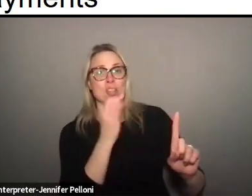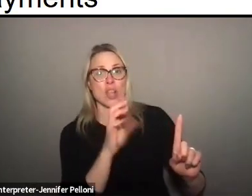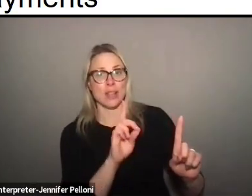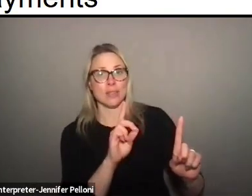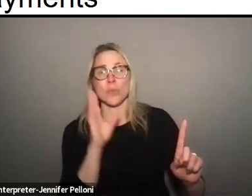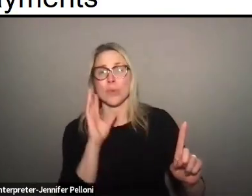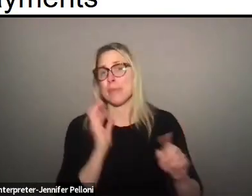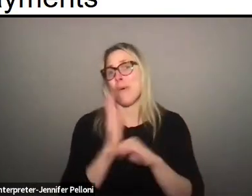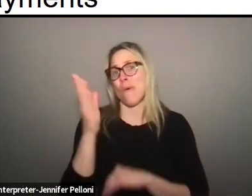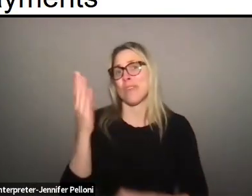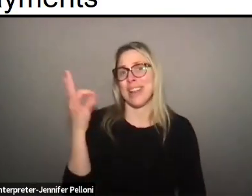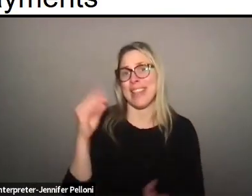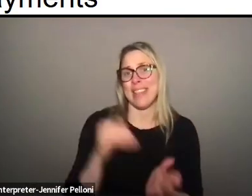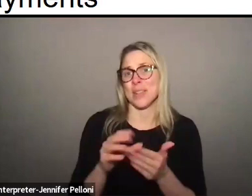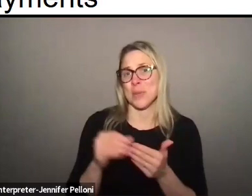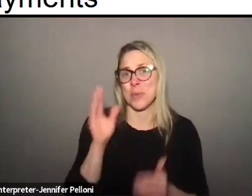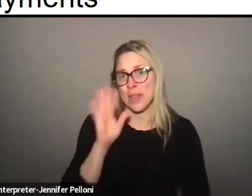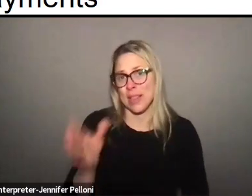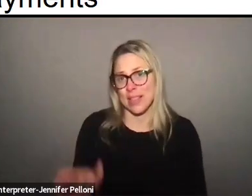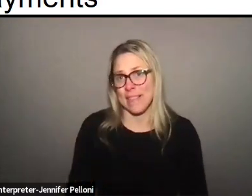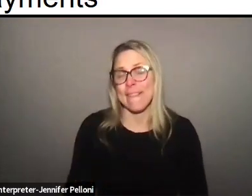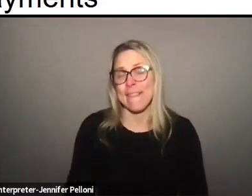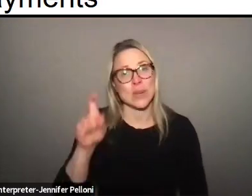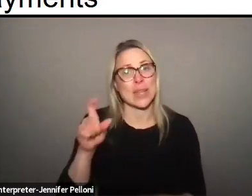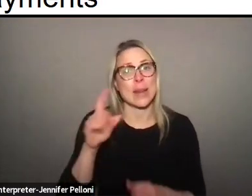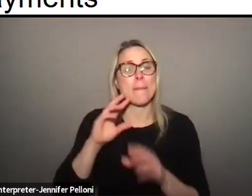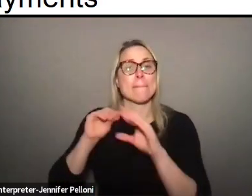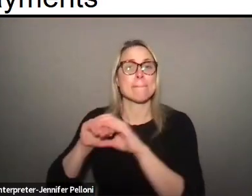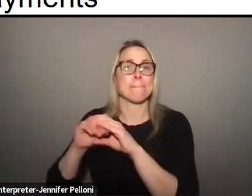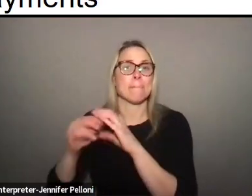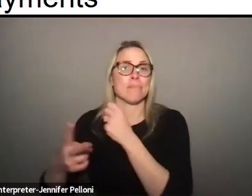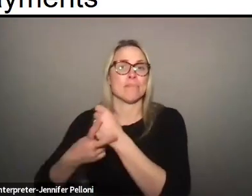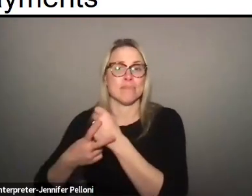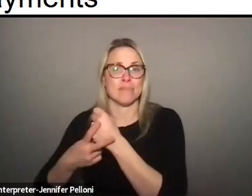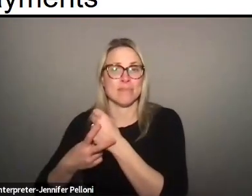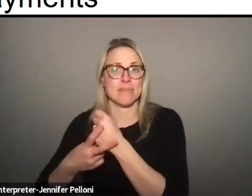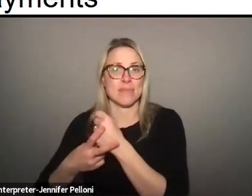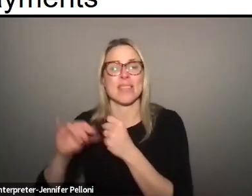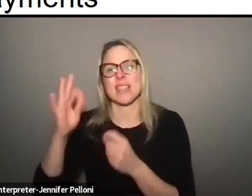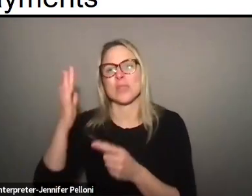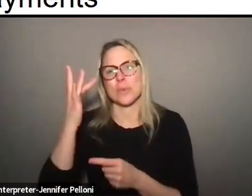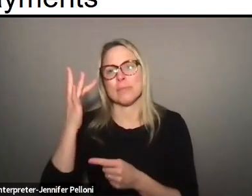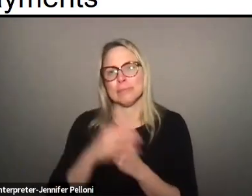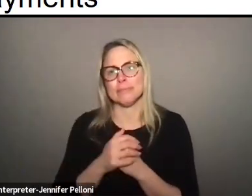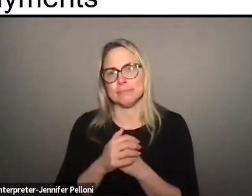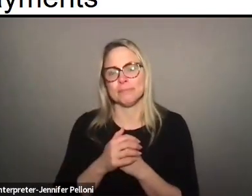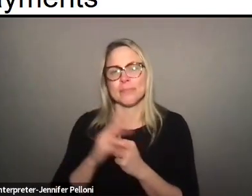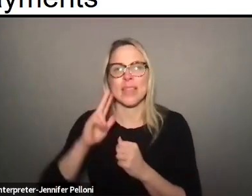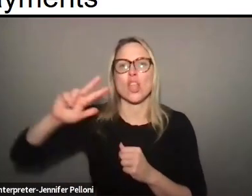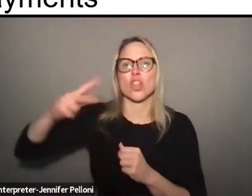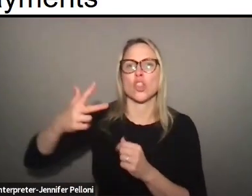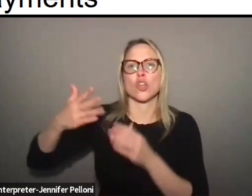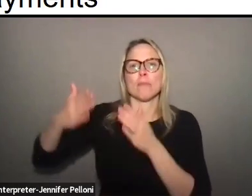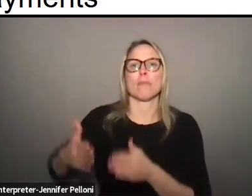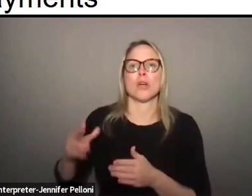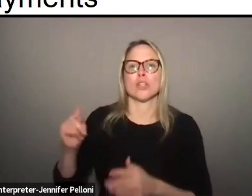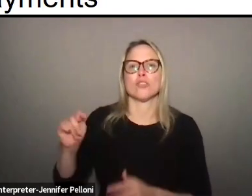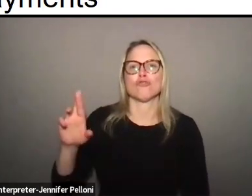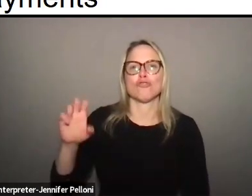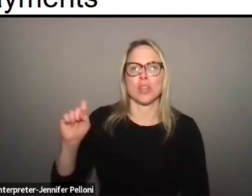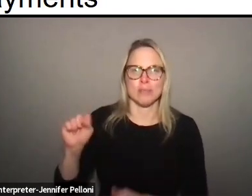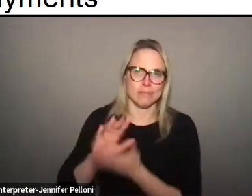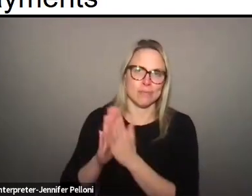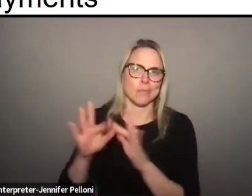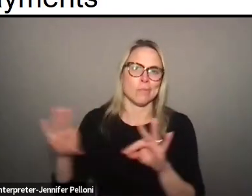more than $19,000. You're going to need a place to put that. So that's where that third-party trust really comes